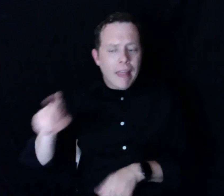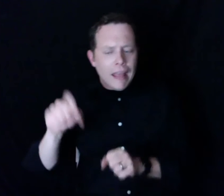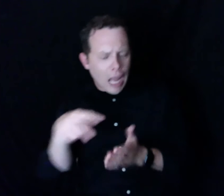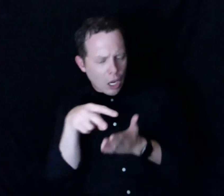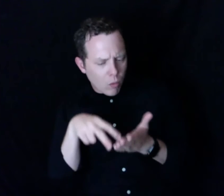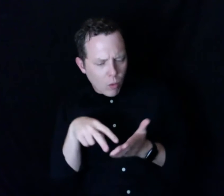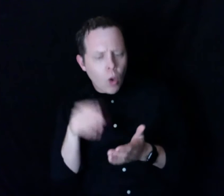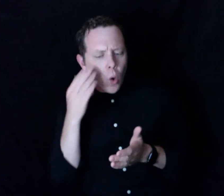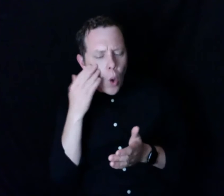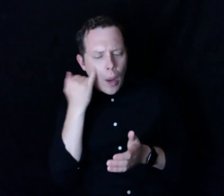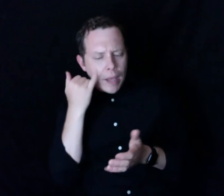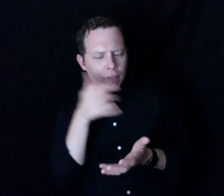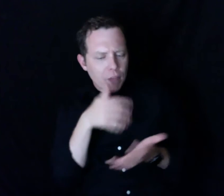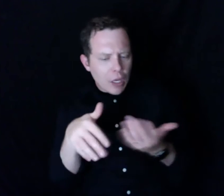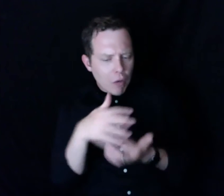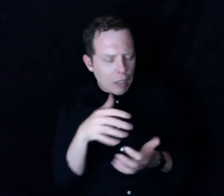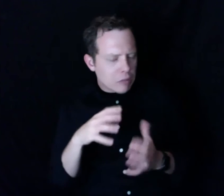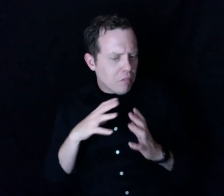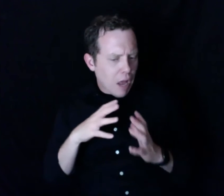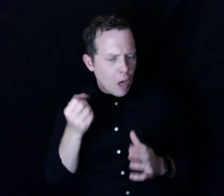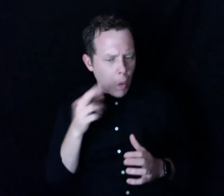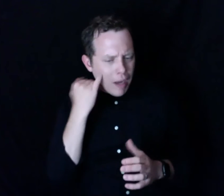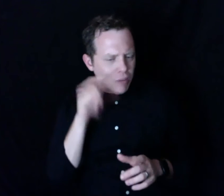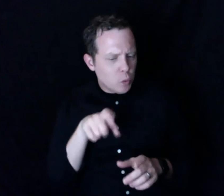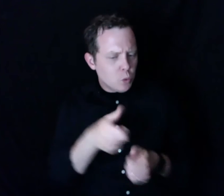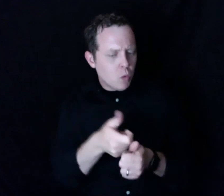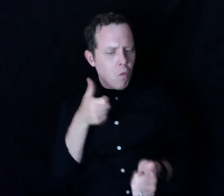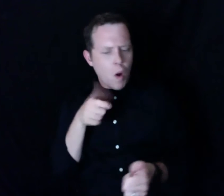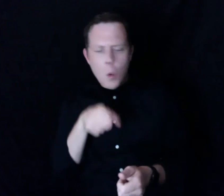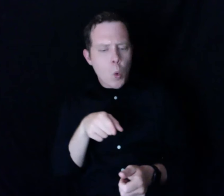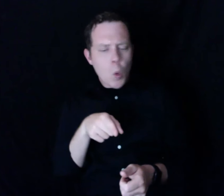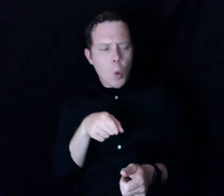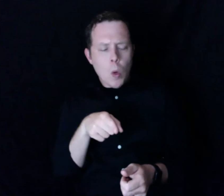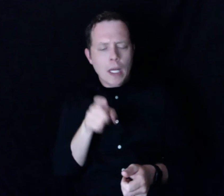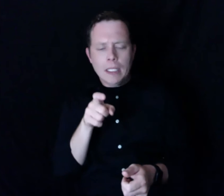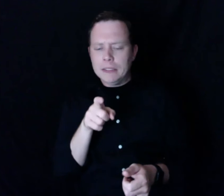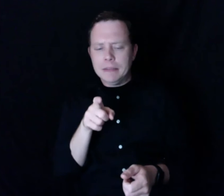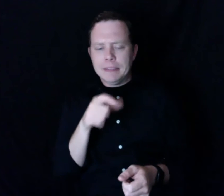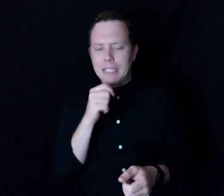those interactions and make sure everything is working the way it is supposed to